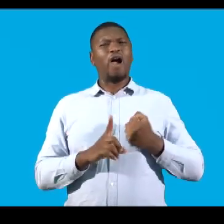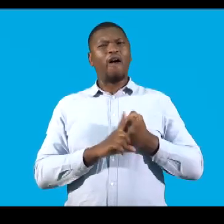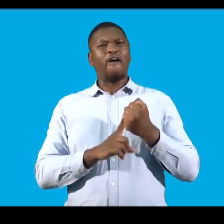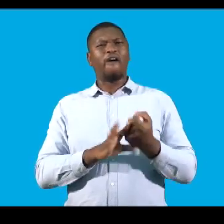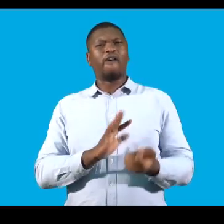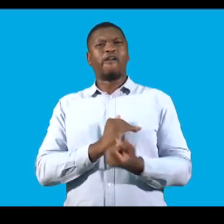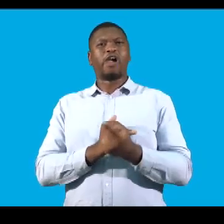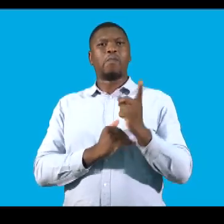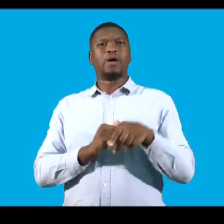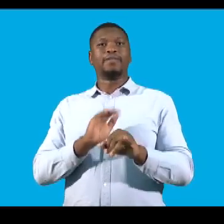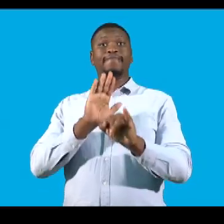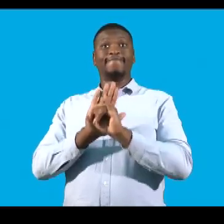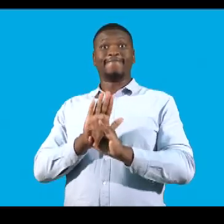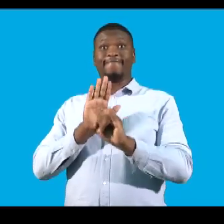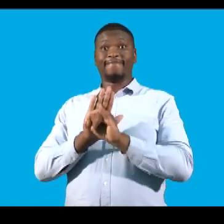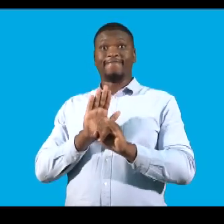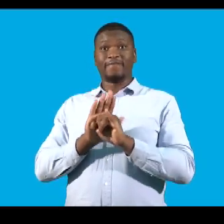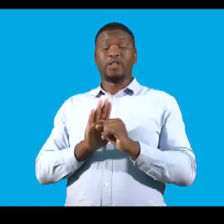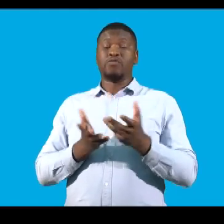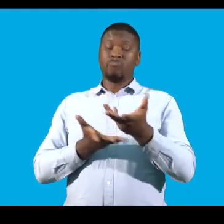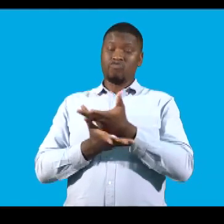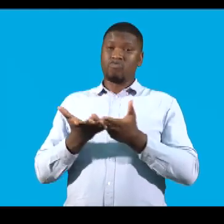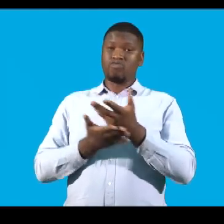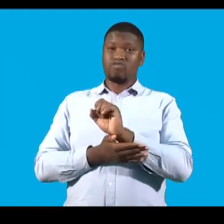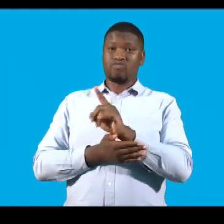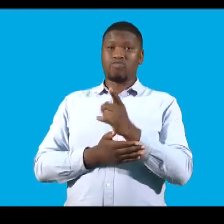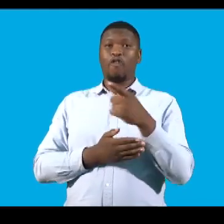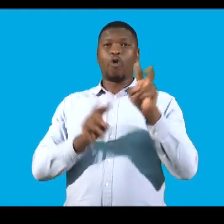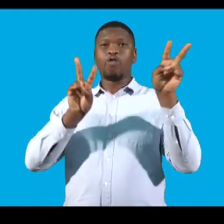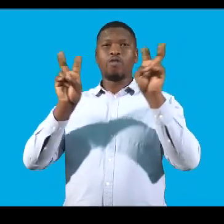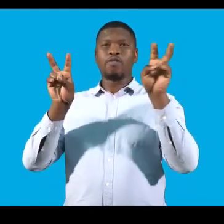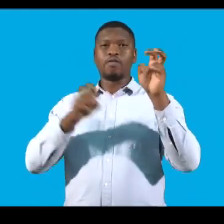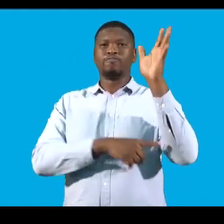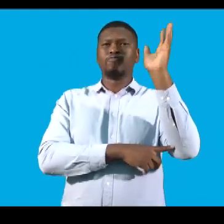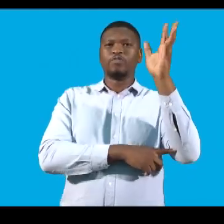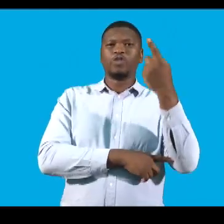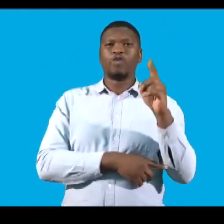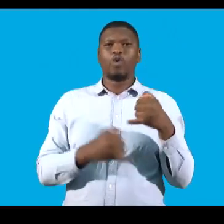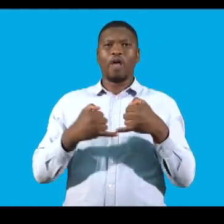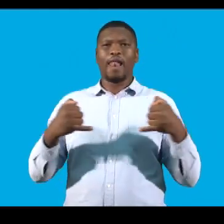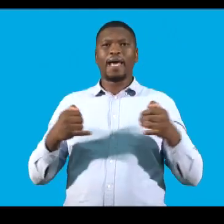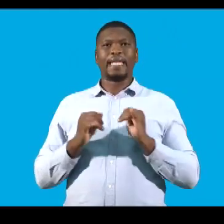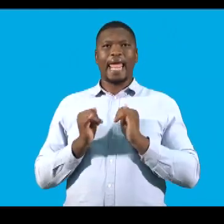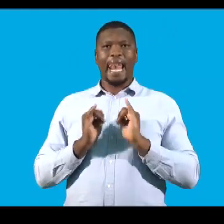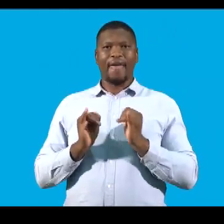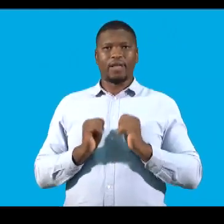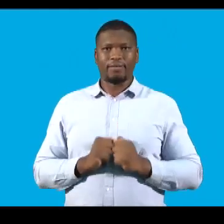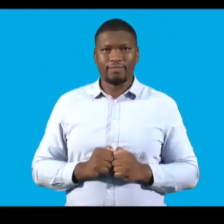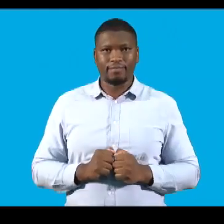were lost. Identify the figure of speech in line 11. Talk to